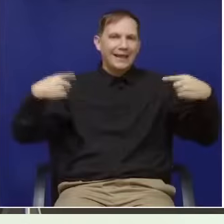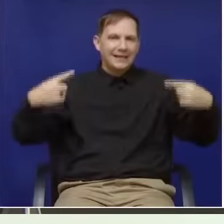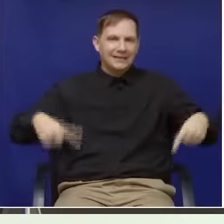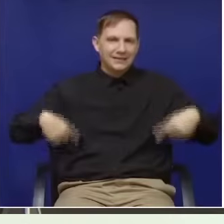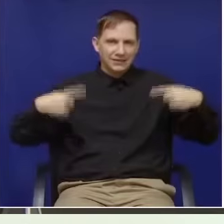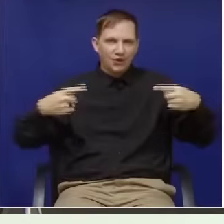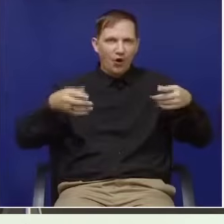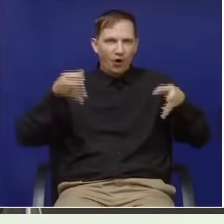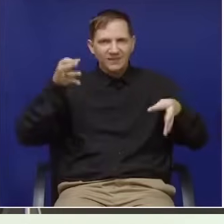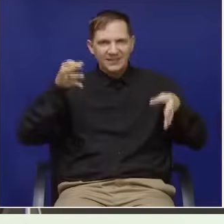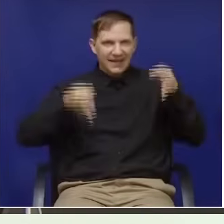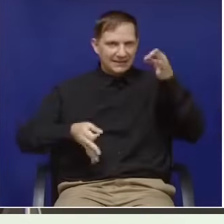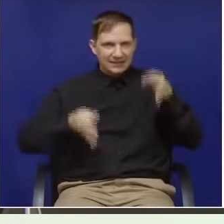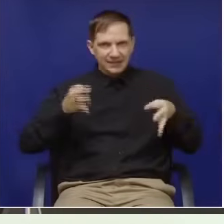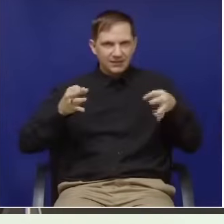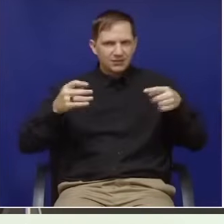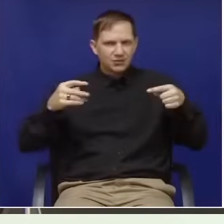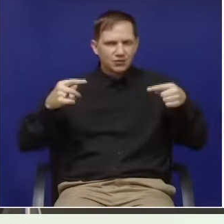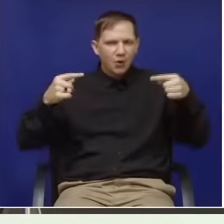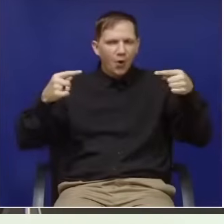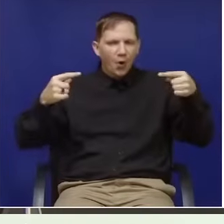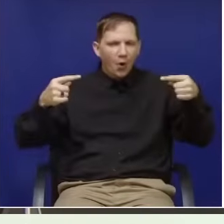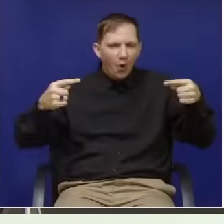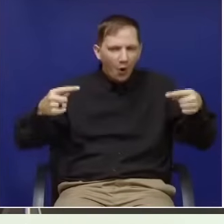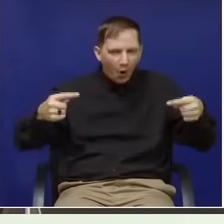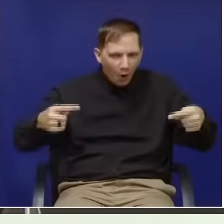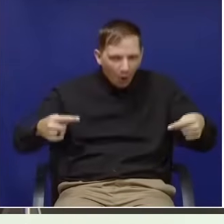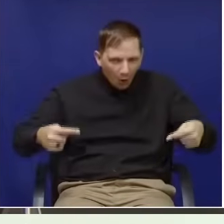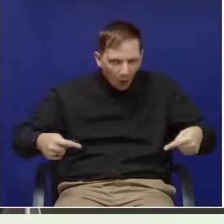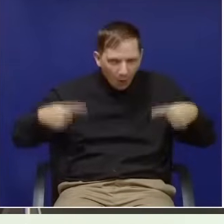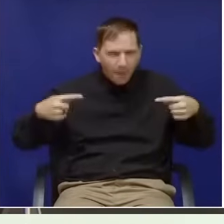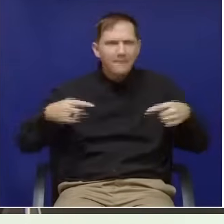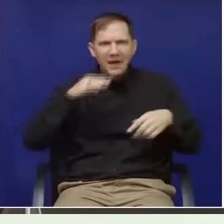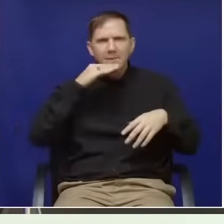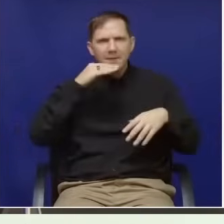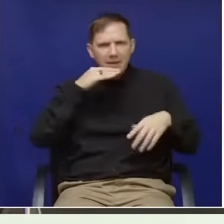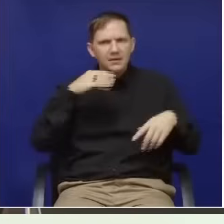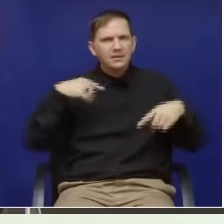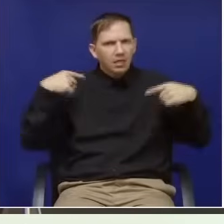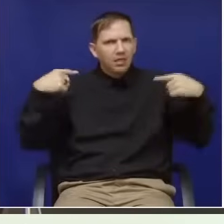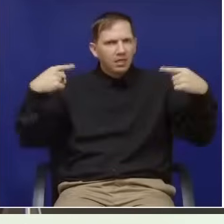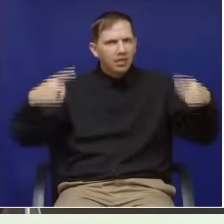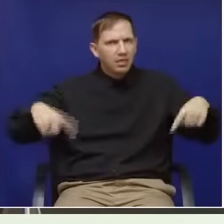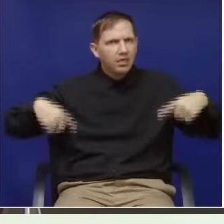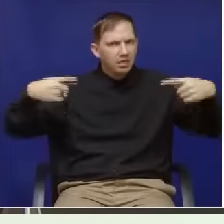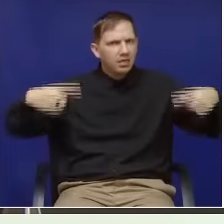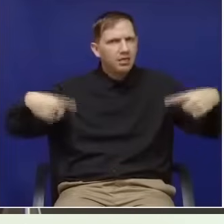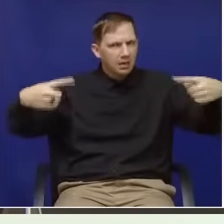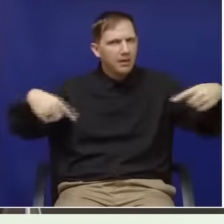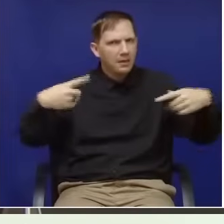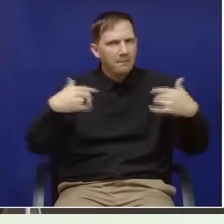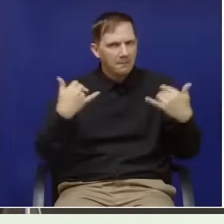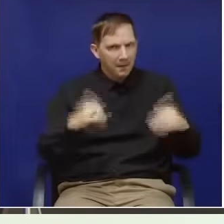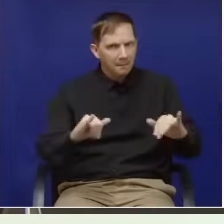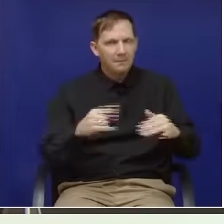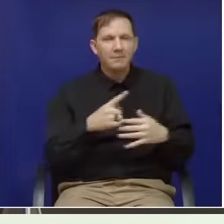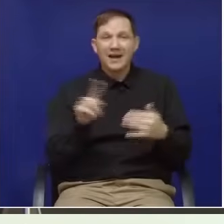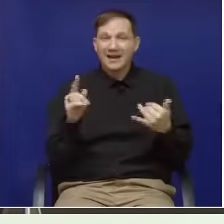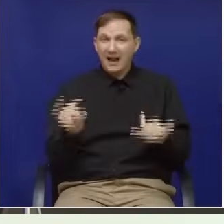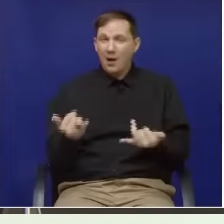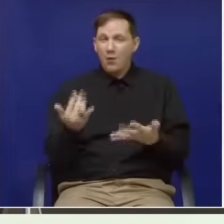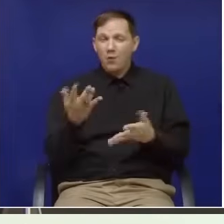and the road it runs on is fraught with potholes. When will you admit that the Apex Court of South Africa is